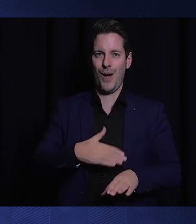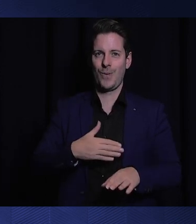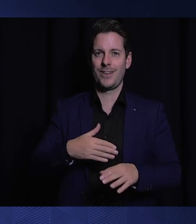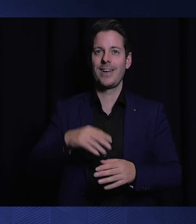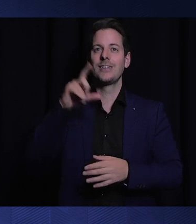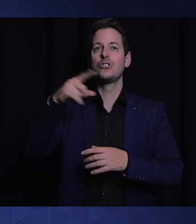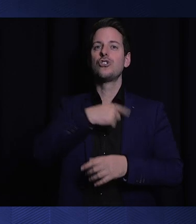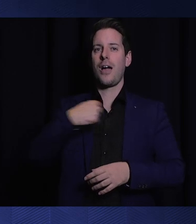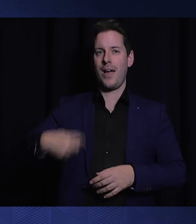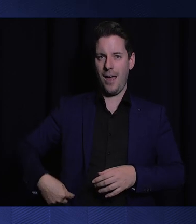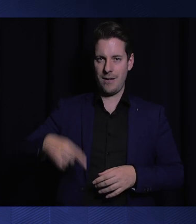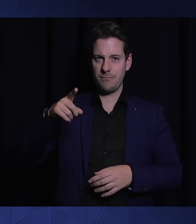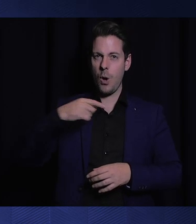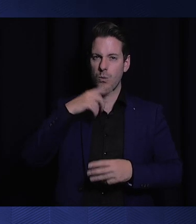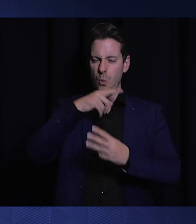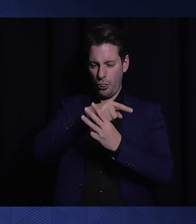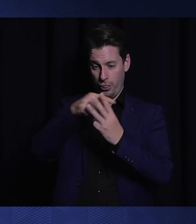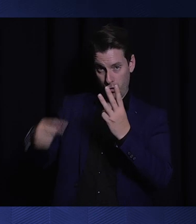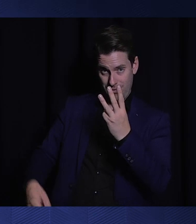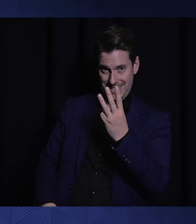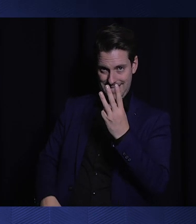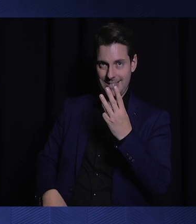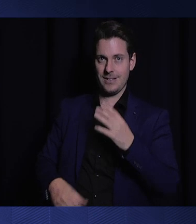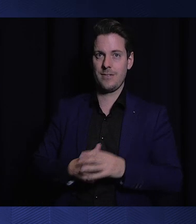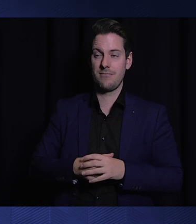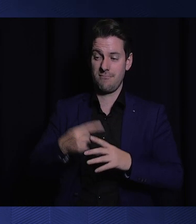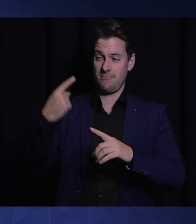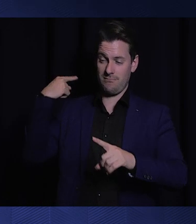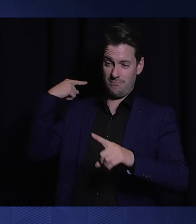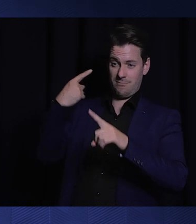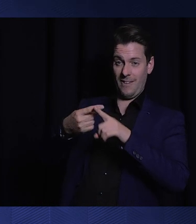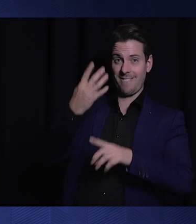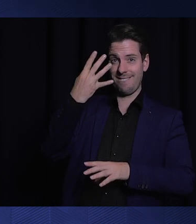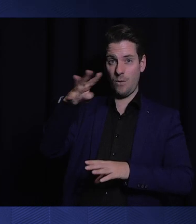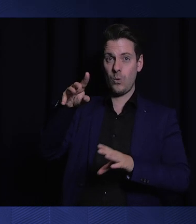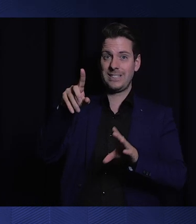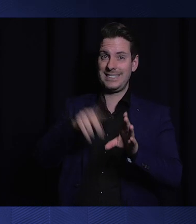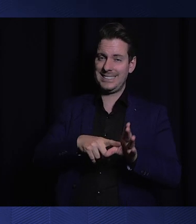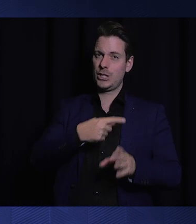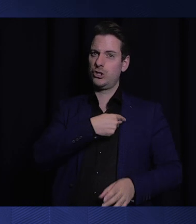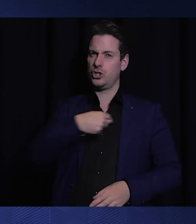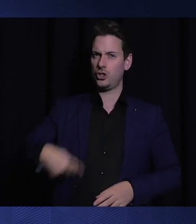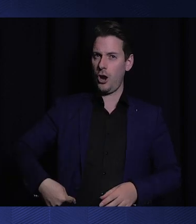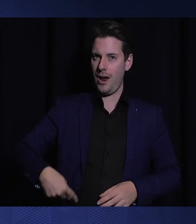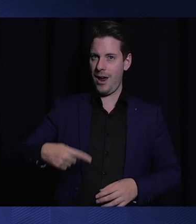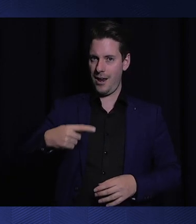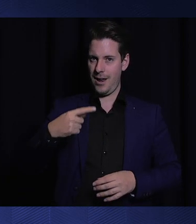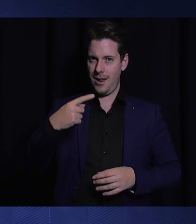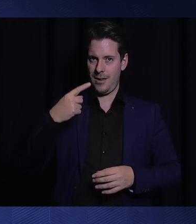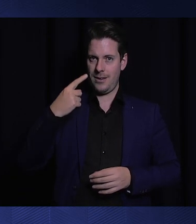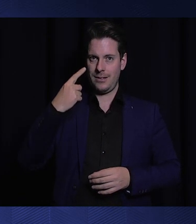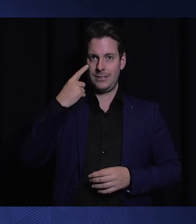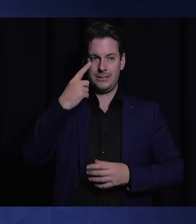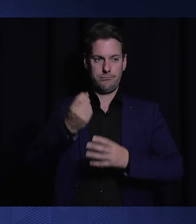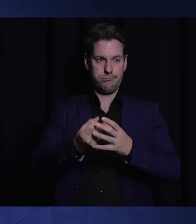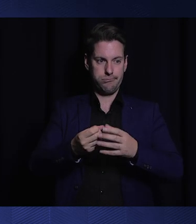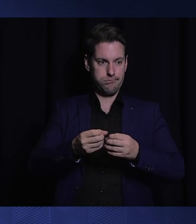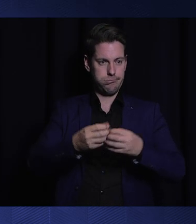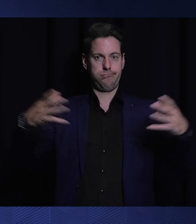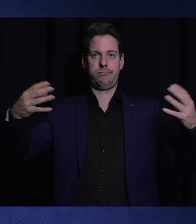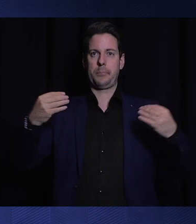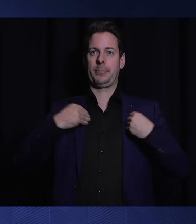background. In the past 14 years, China has seen rapid economic growth as